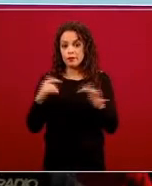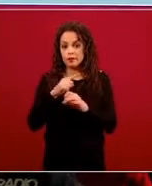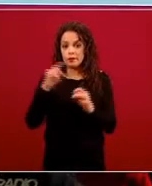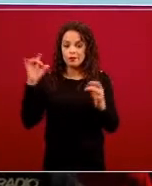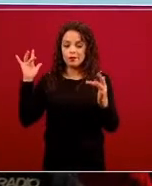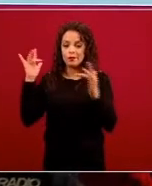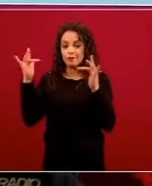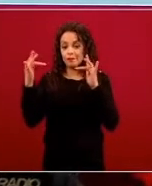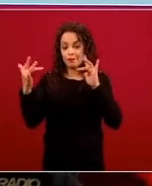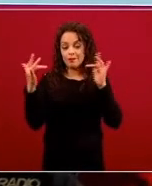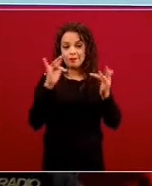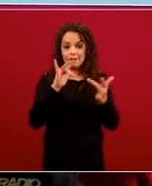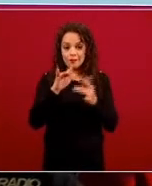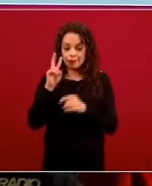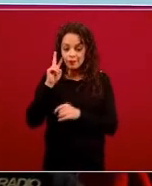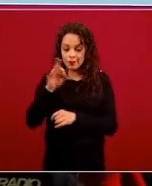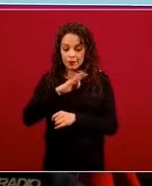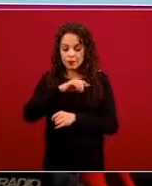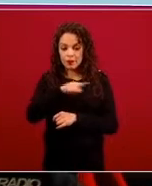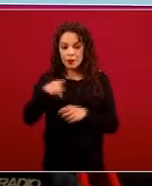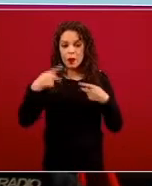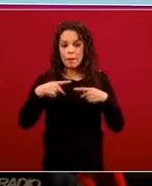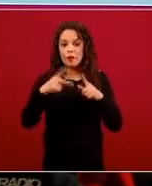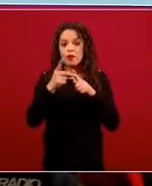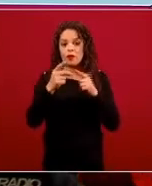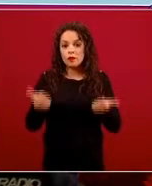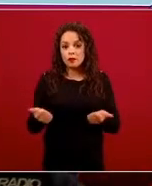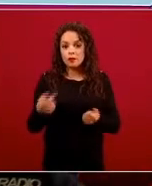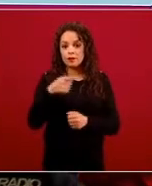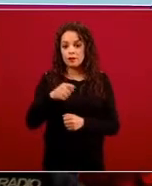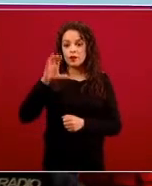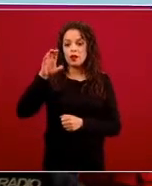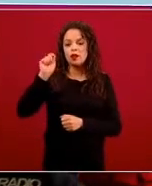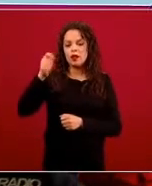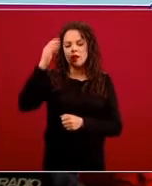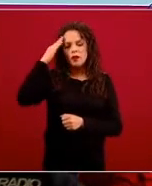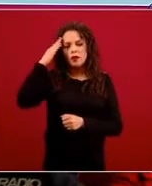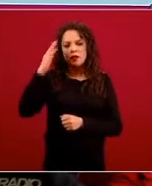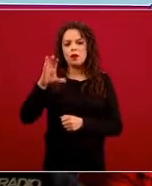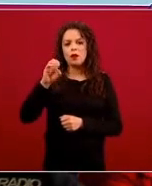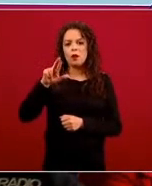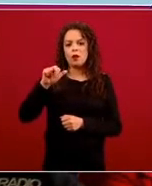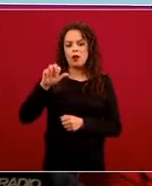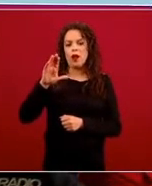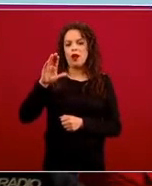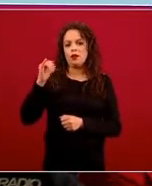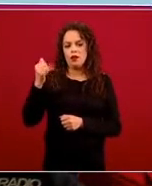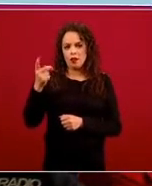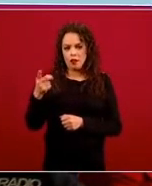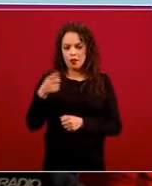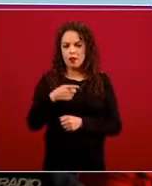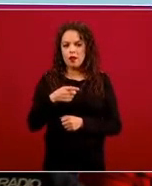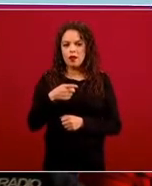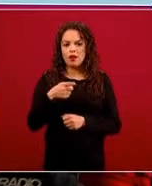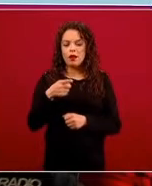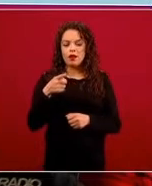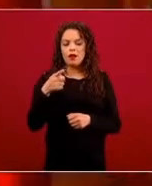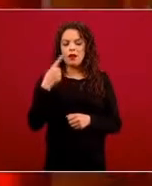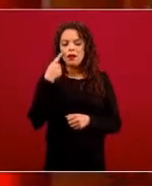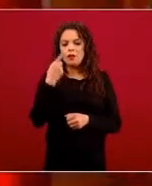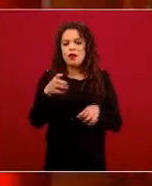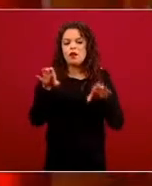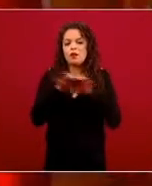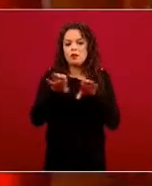Our mobility reports have also been very important. Our scientific work group headed